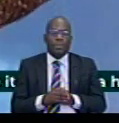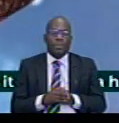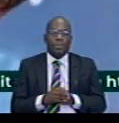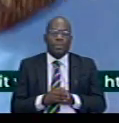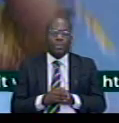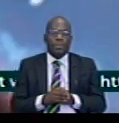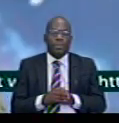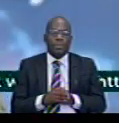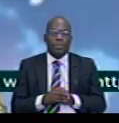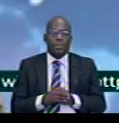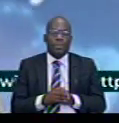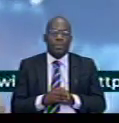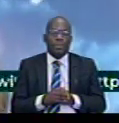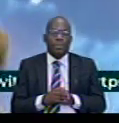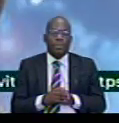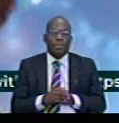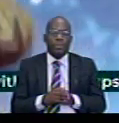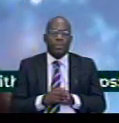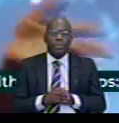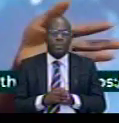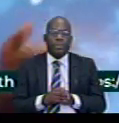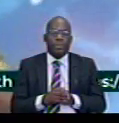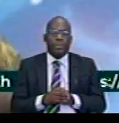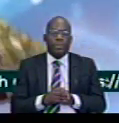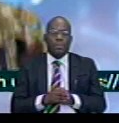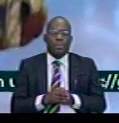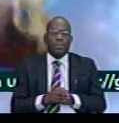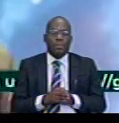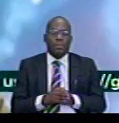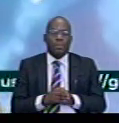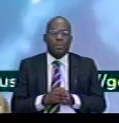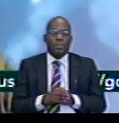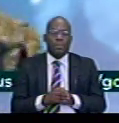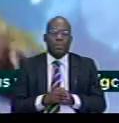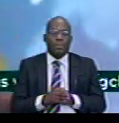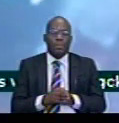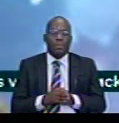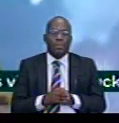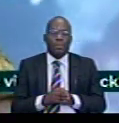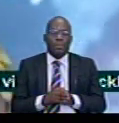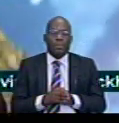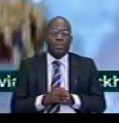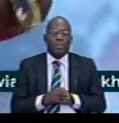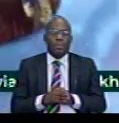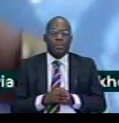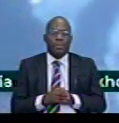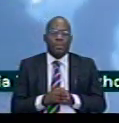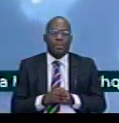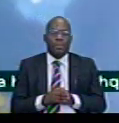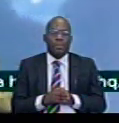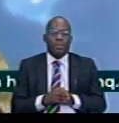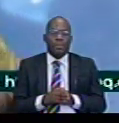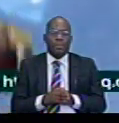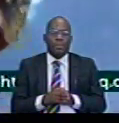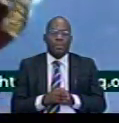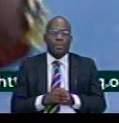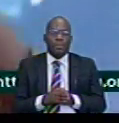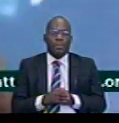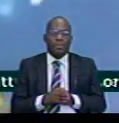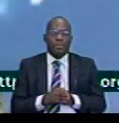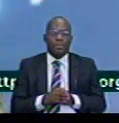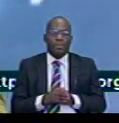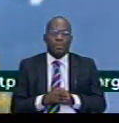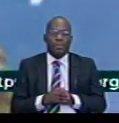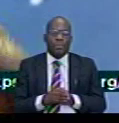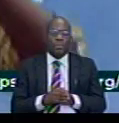2021 kakava do fifia pour do me via jo e gbogbo maso amaya e jo la nyu me le nyuere ke ngbe mi avata pepe